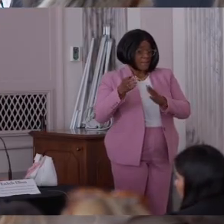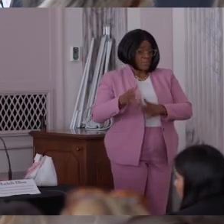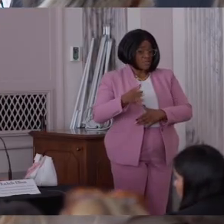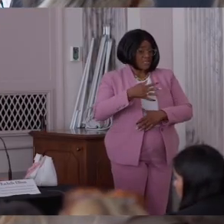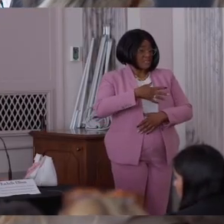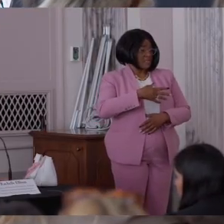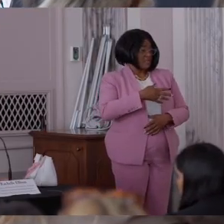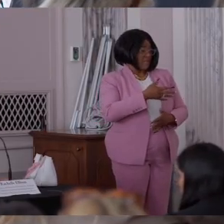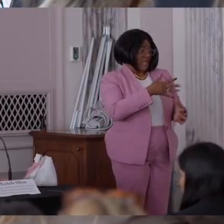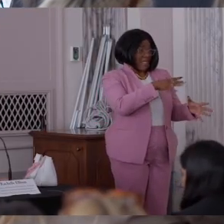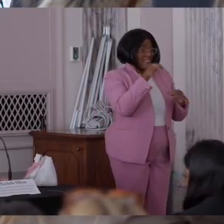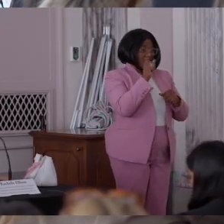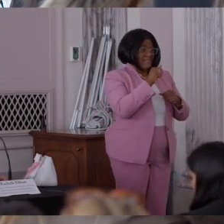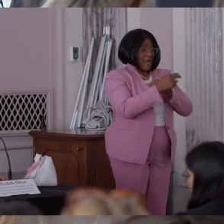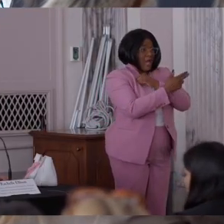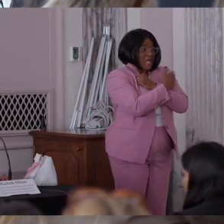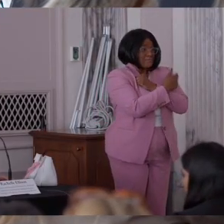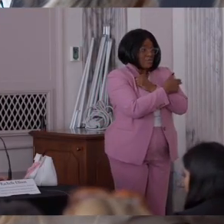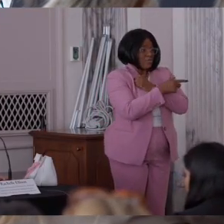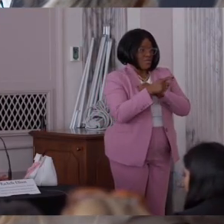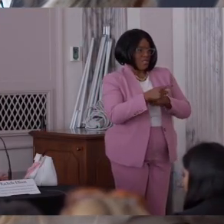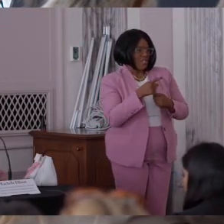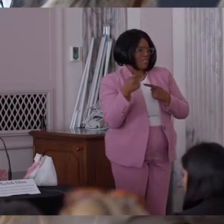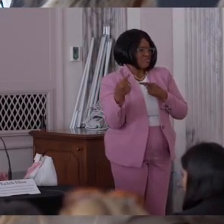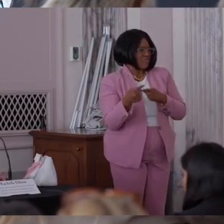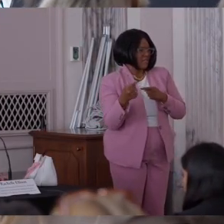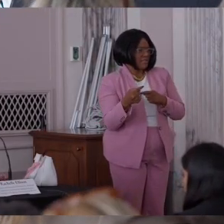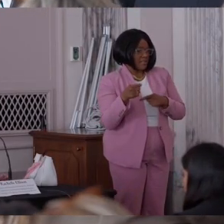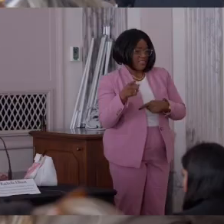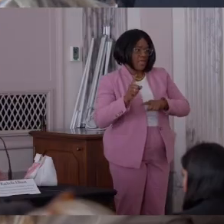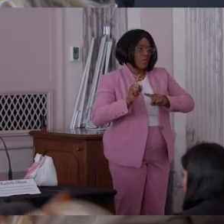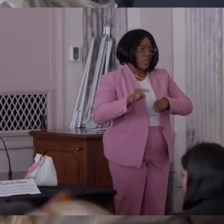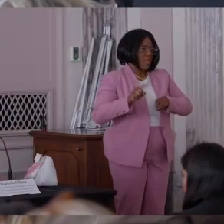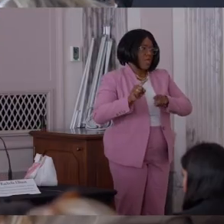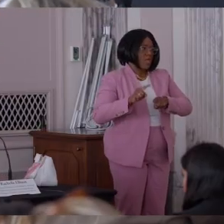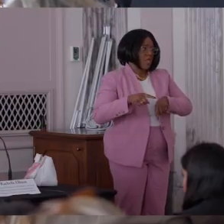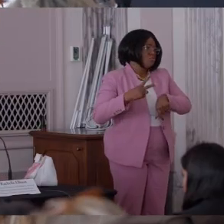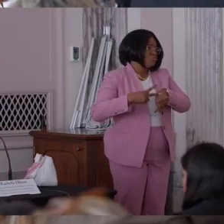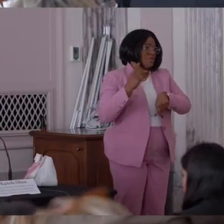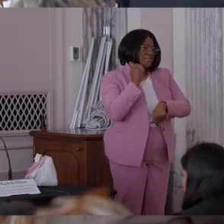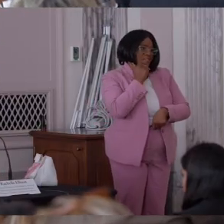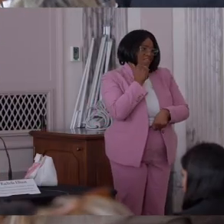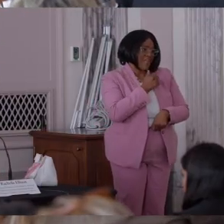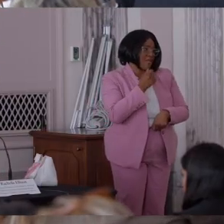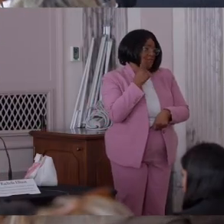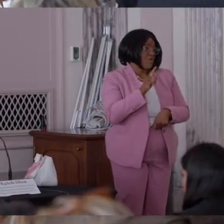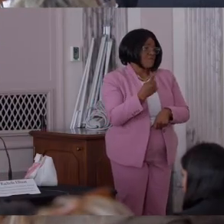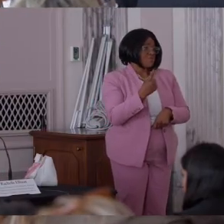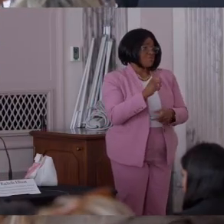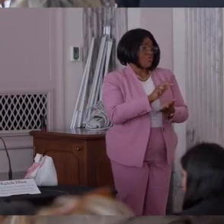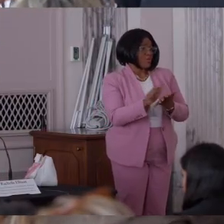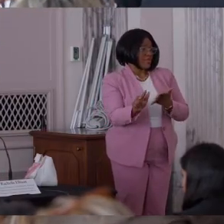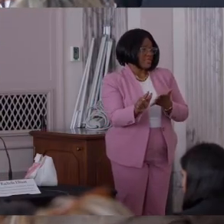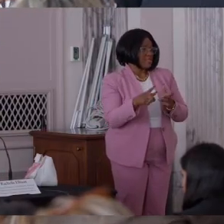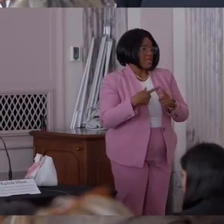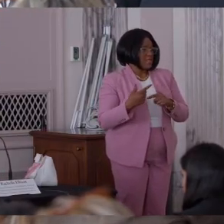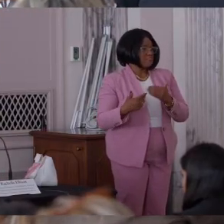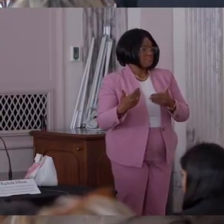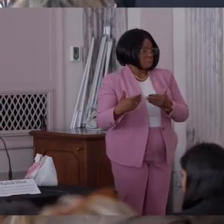hospital was really struggling, and we saw them twice a day for the first 3 weeks. But over time, what we see is